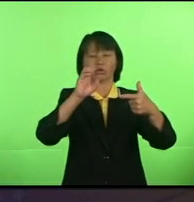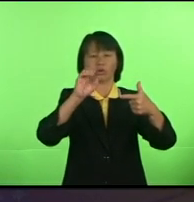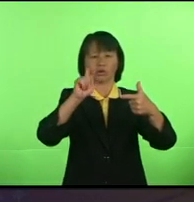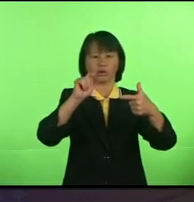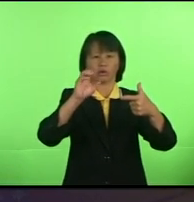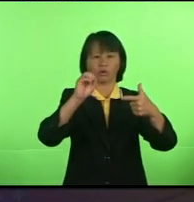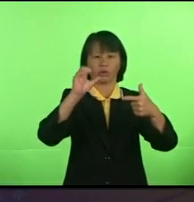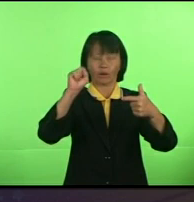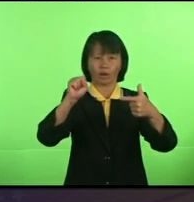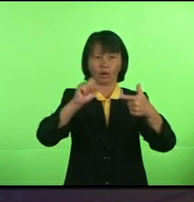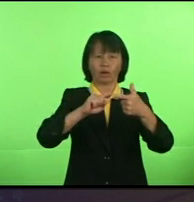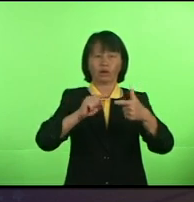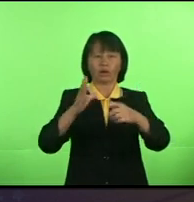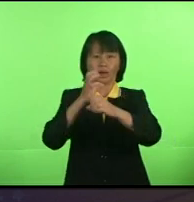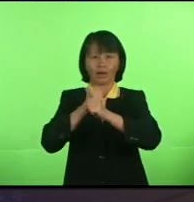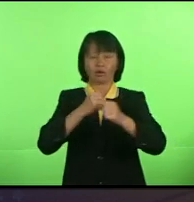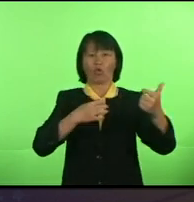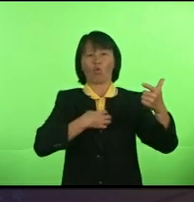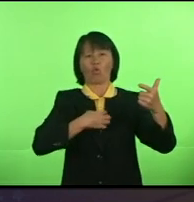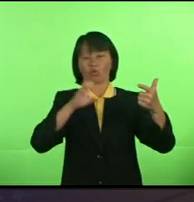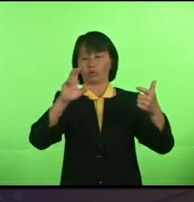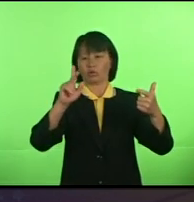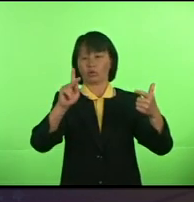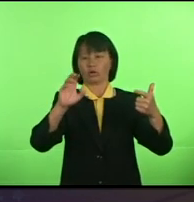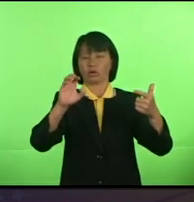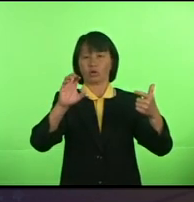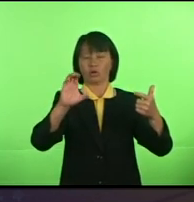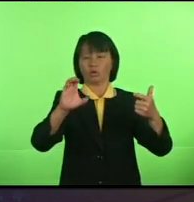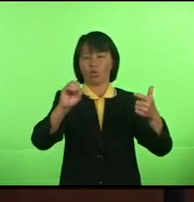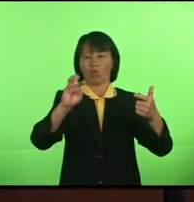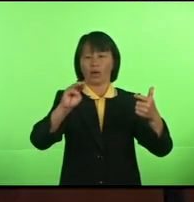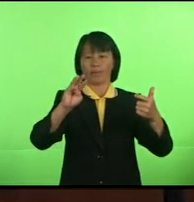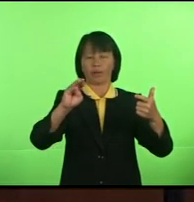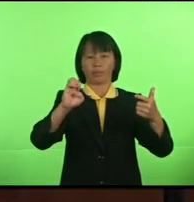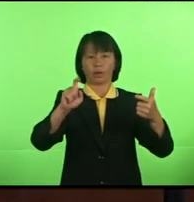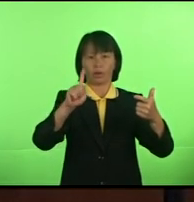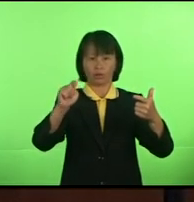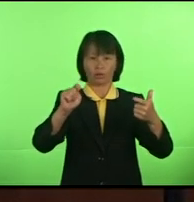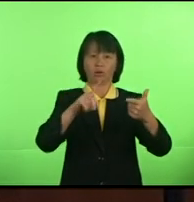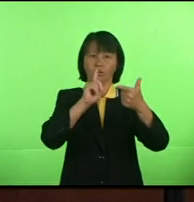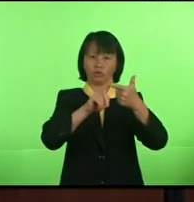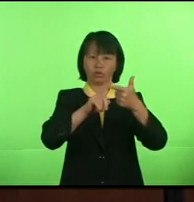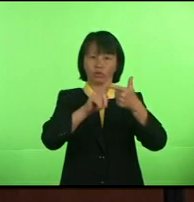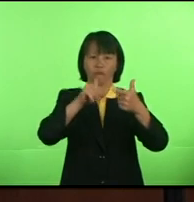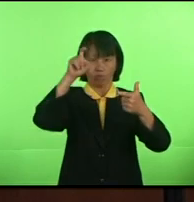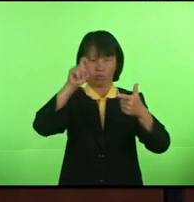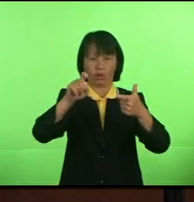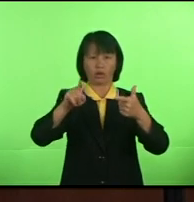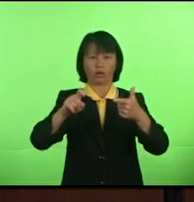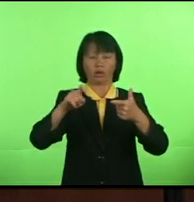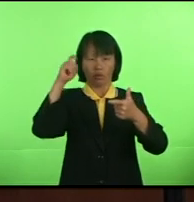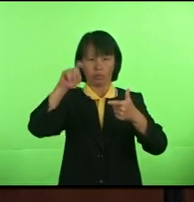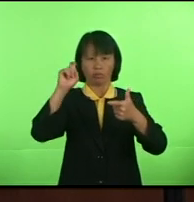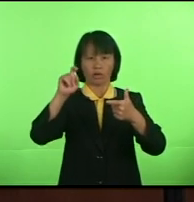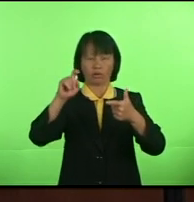get comments from credible source. Remember not to overuse this. Yeah, and remember you must always quote, you must